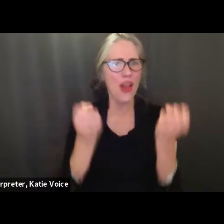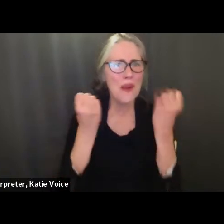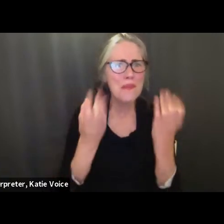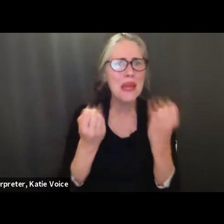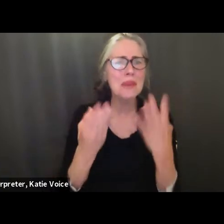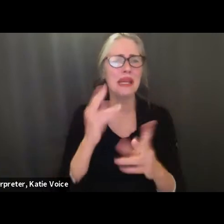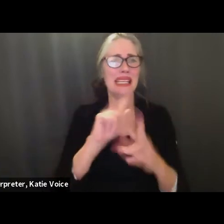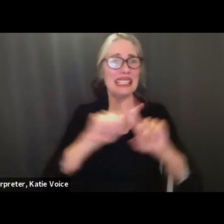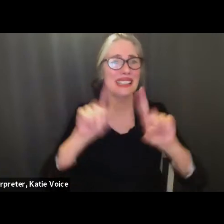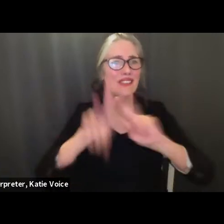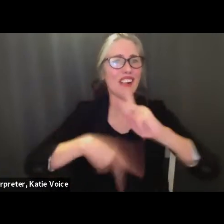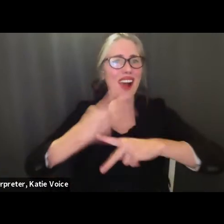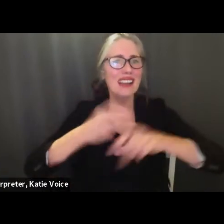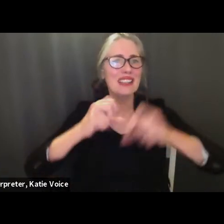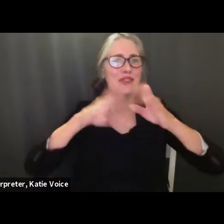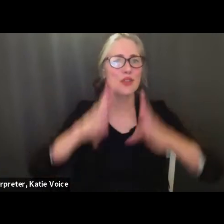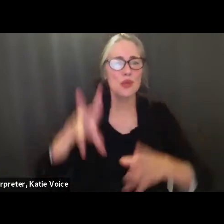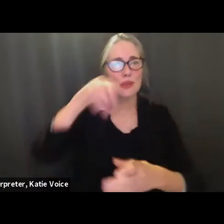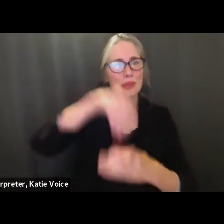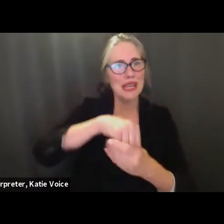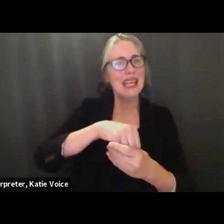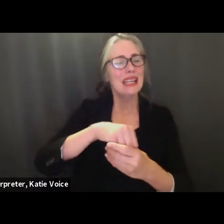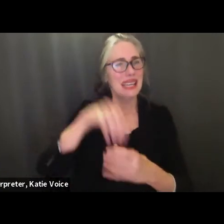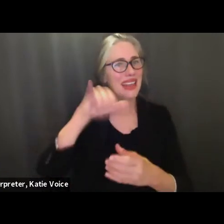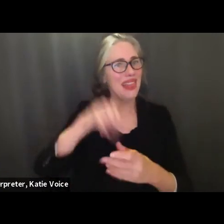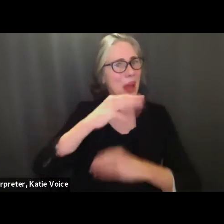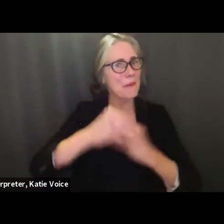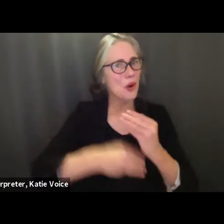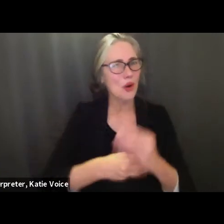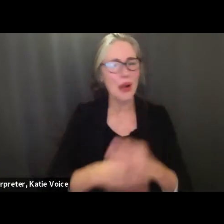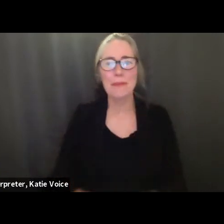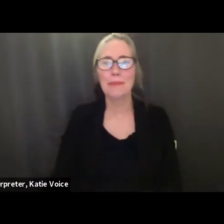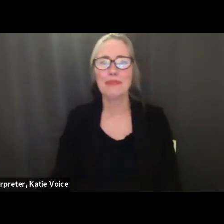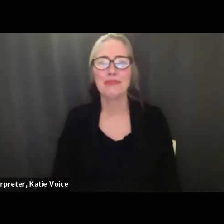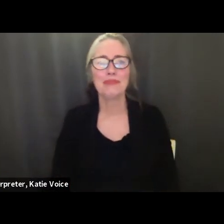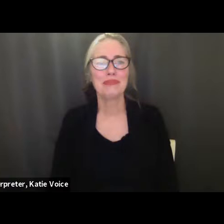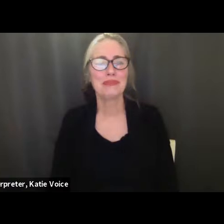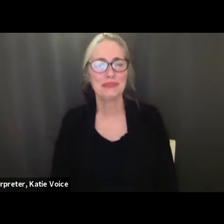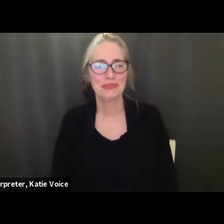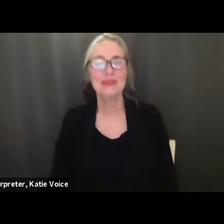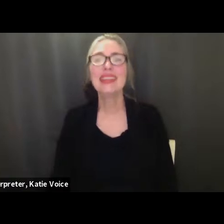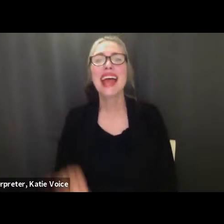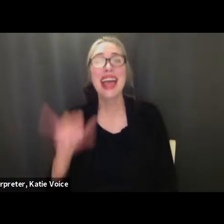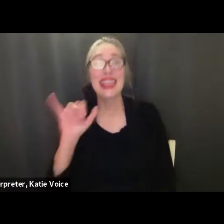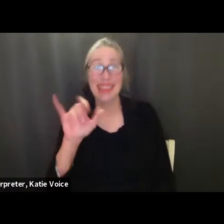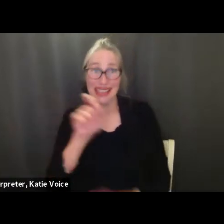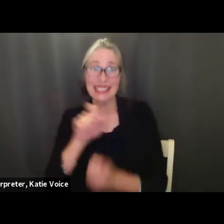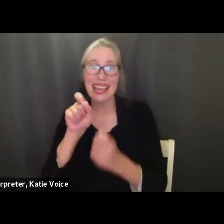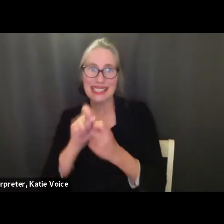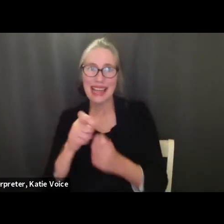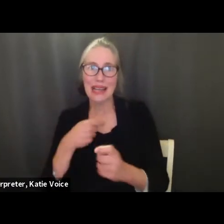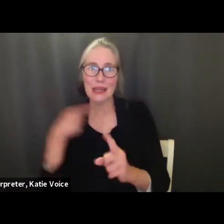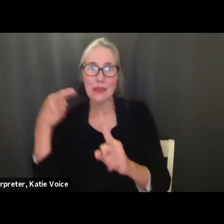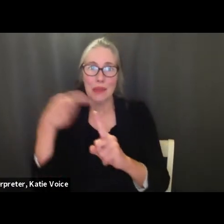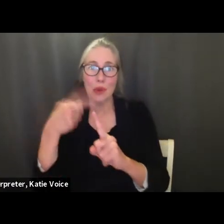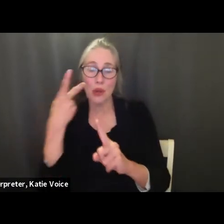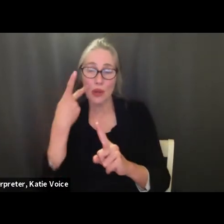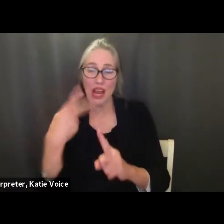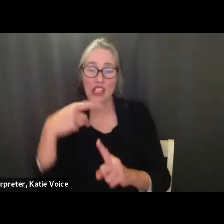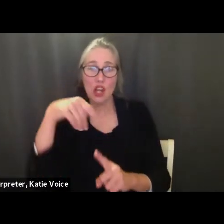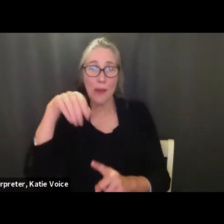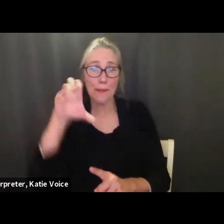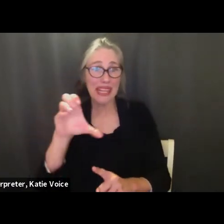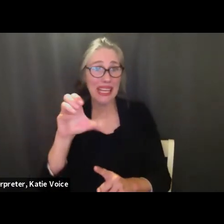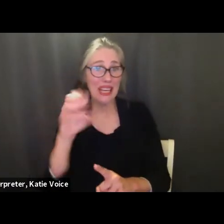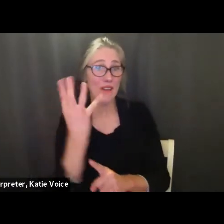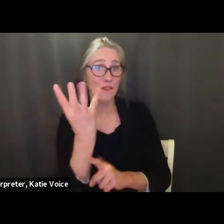participate in these programs. Thank you. Yeah, that's exactly where I was going. I mean, having, come here and looked at the peak now 4 years ago,